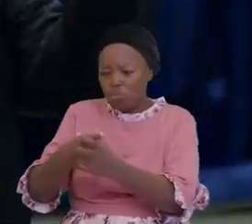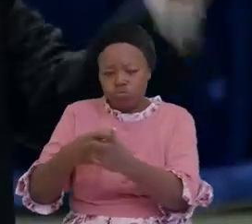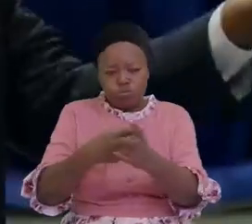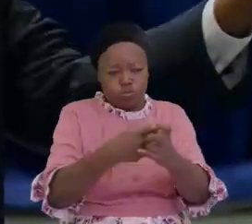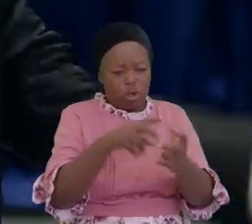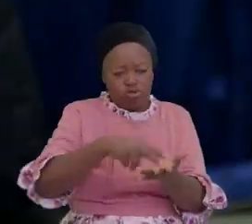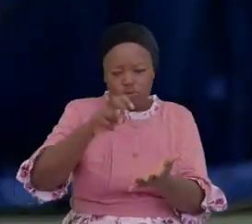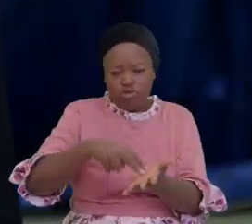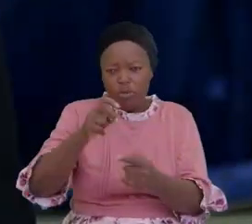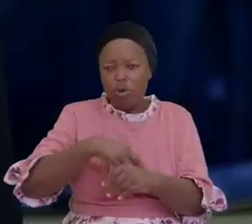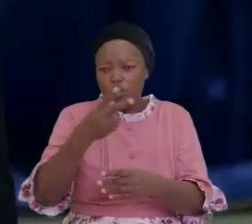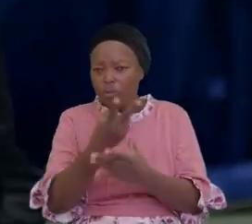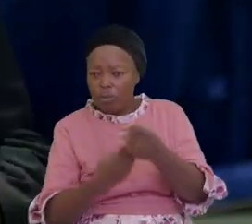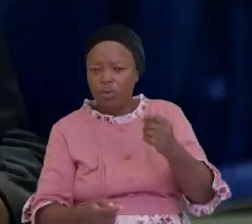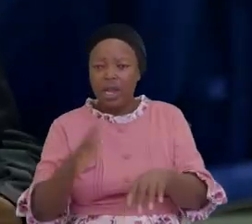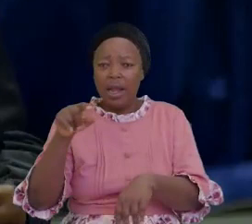with bones.